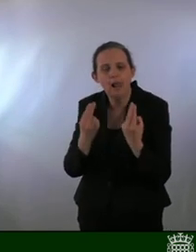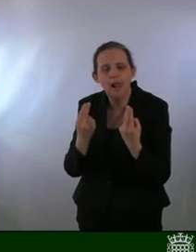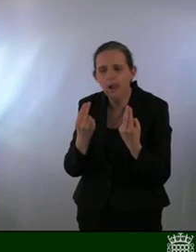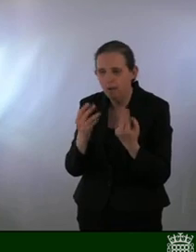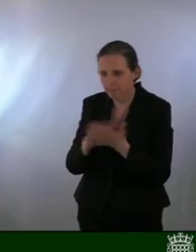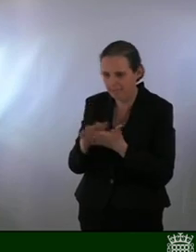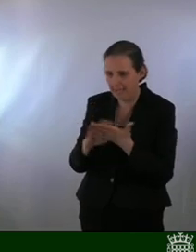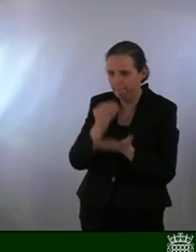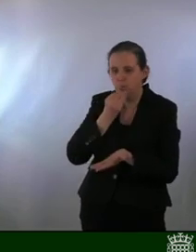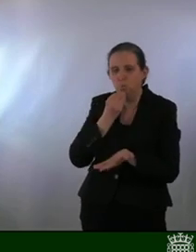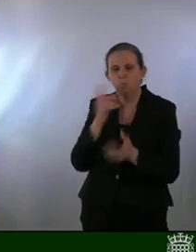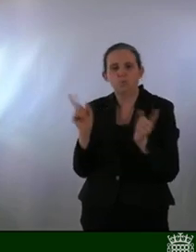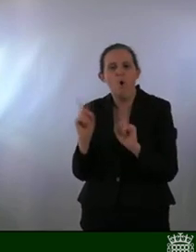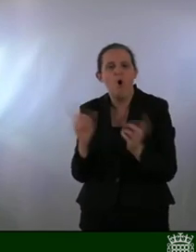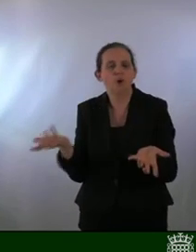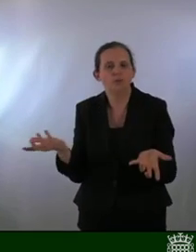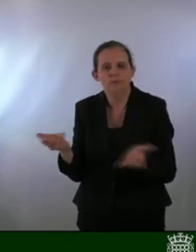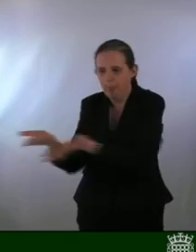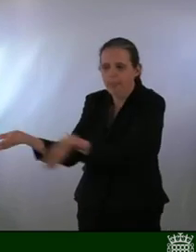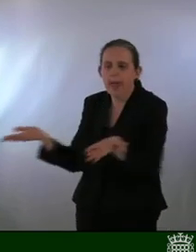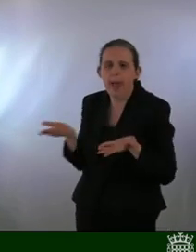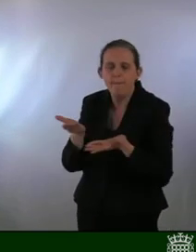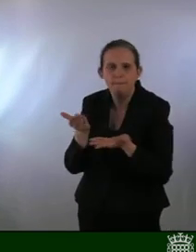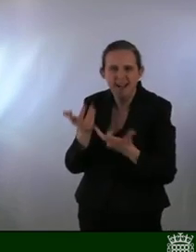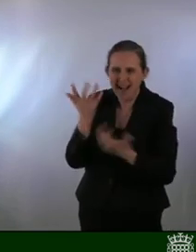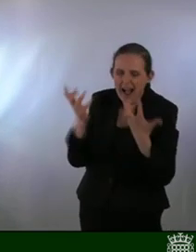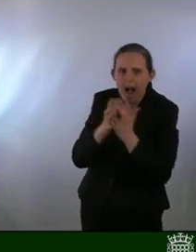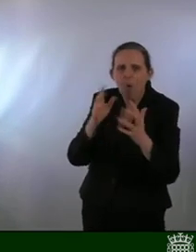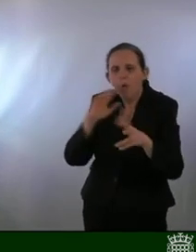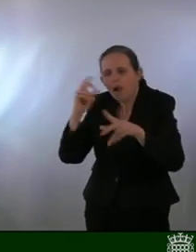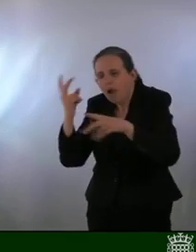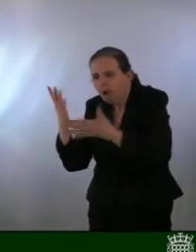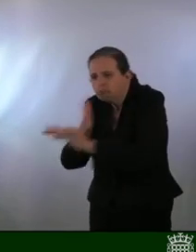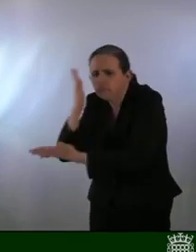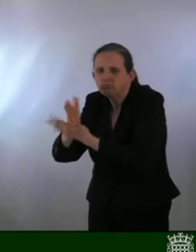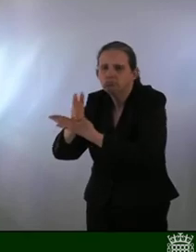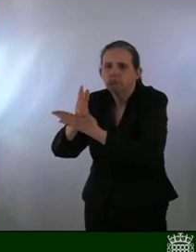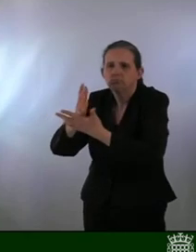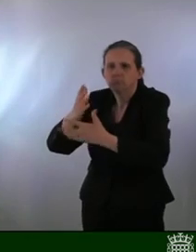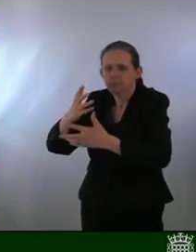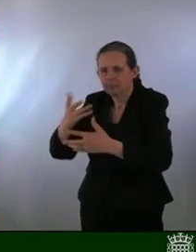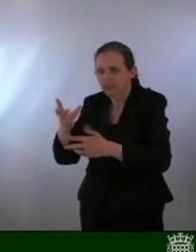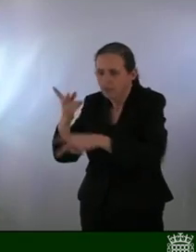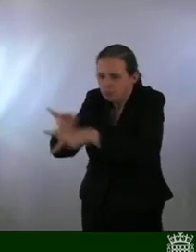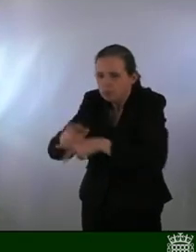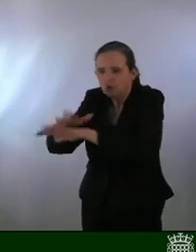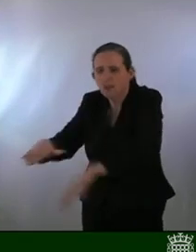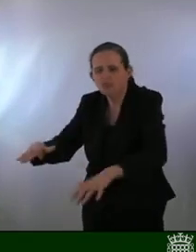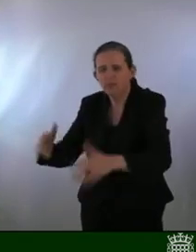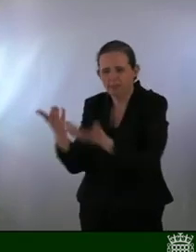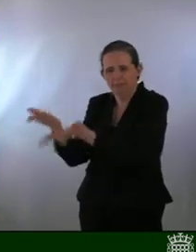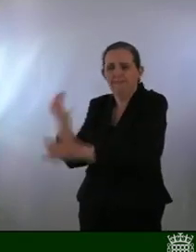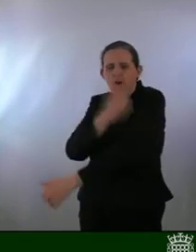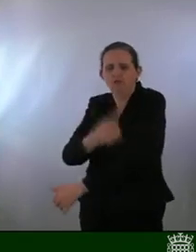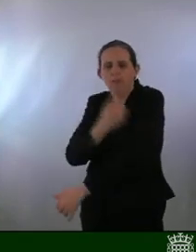taking to ensure that social care capacity for such families will be expanded in the extent that schools are forced to close? The